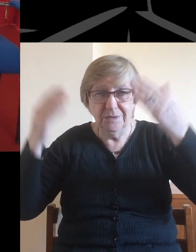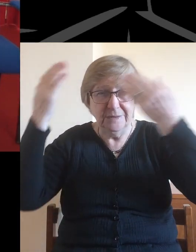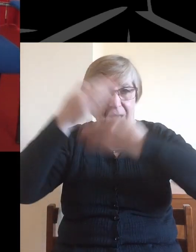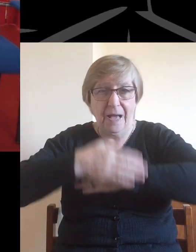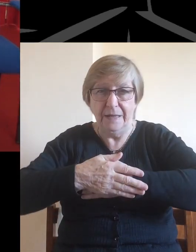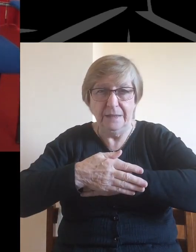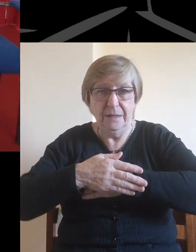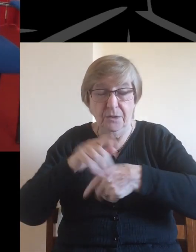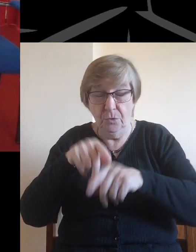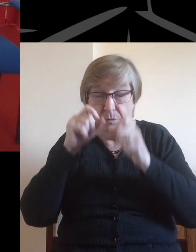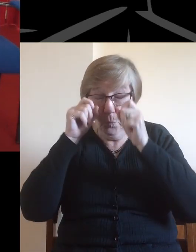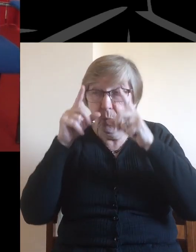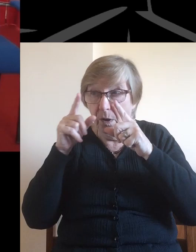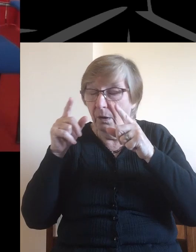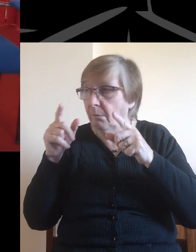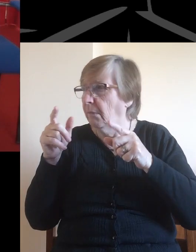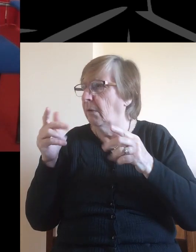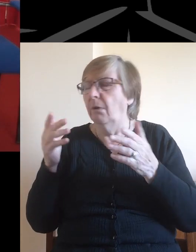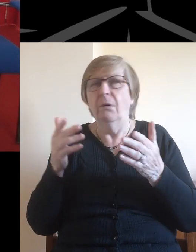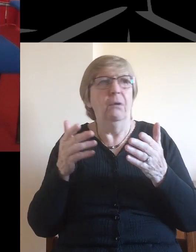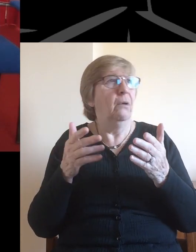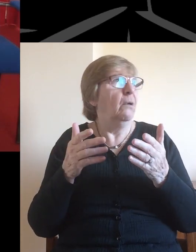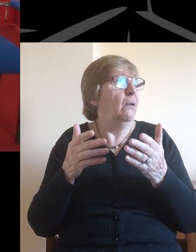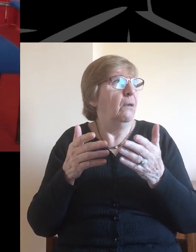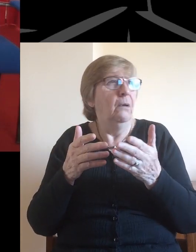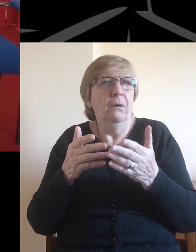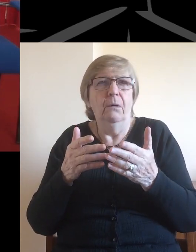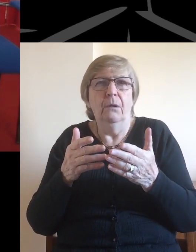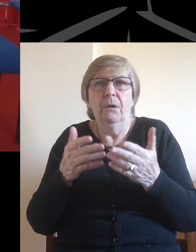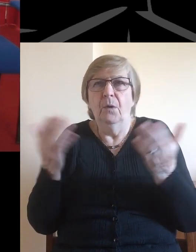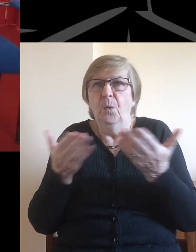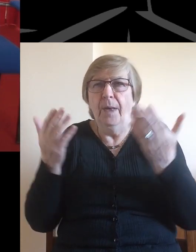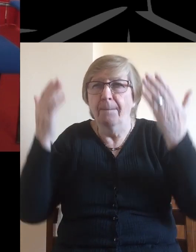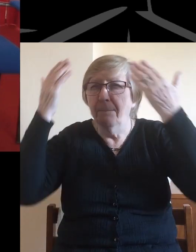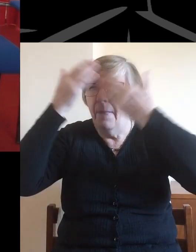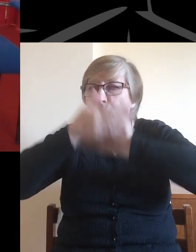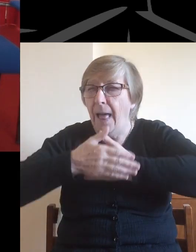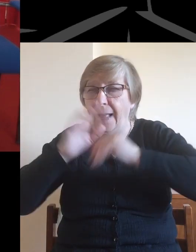just woken up and there you are in a completely blacked out room.